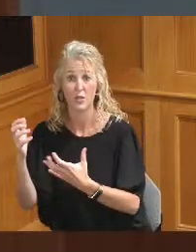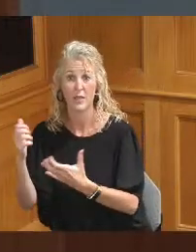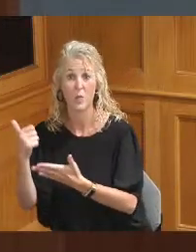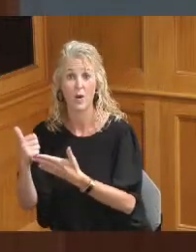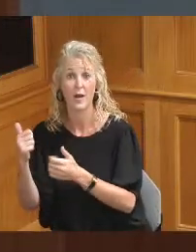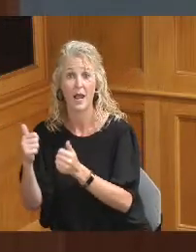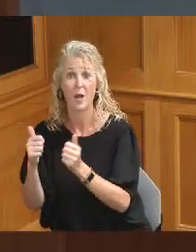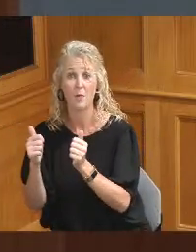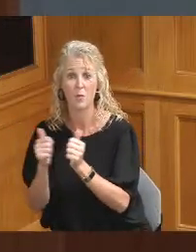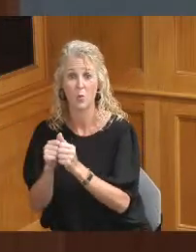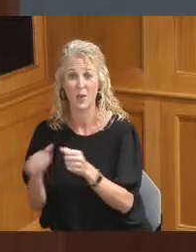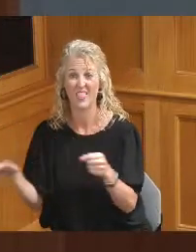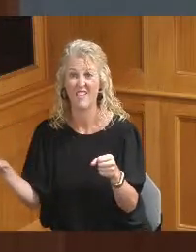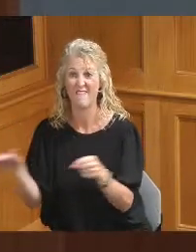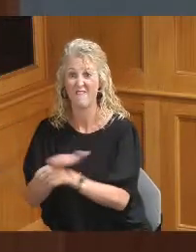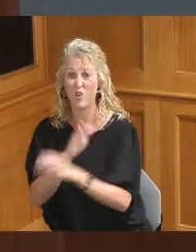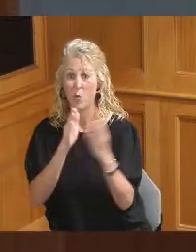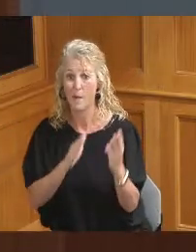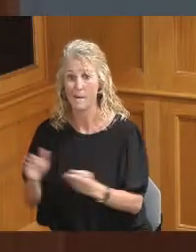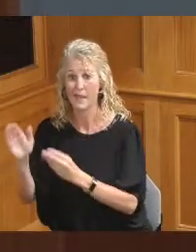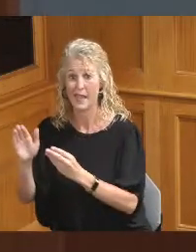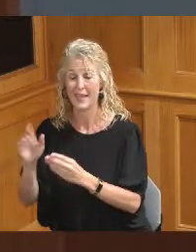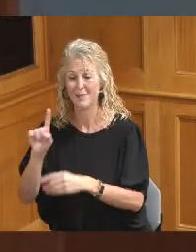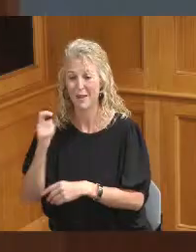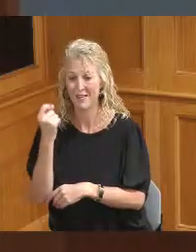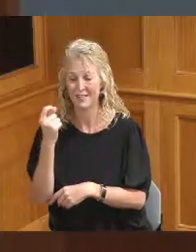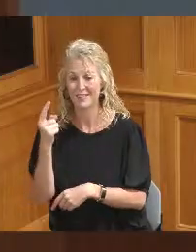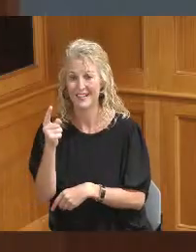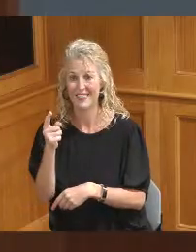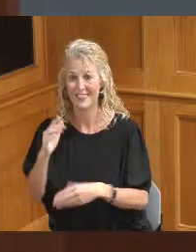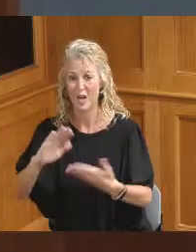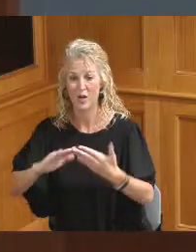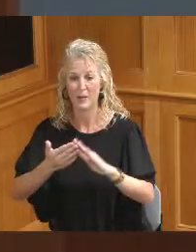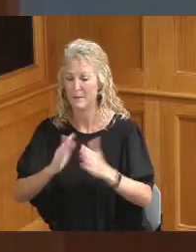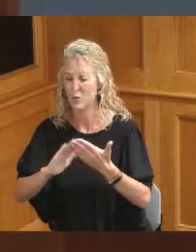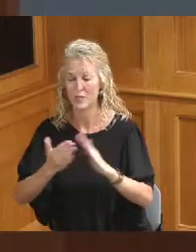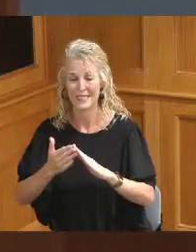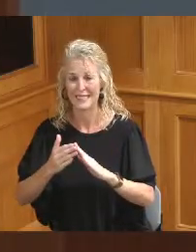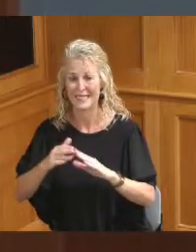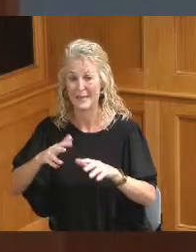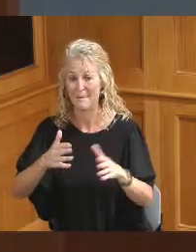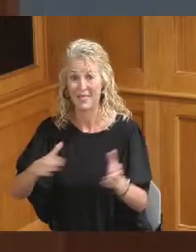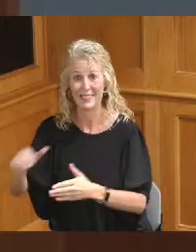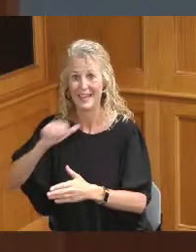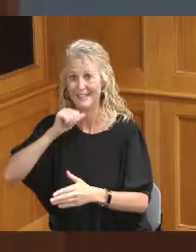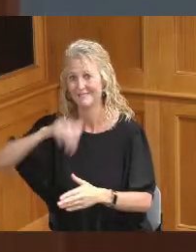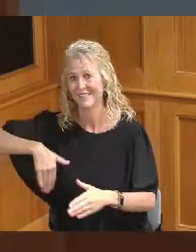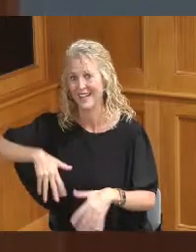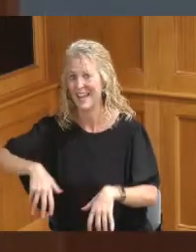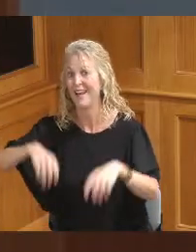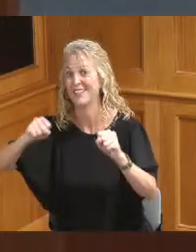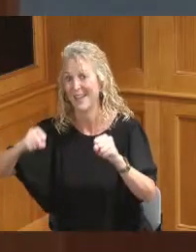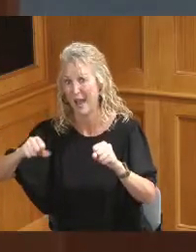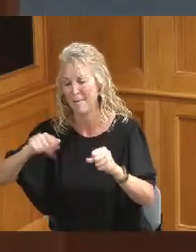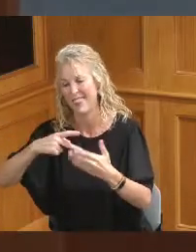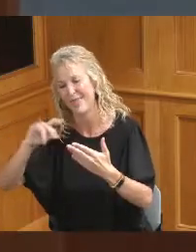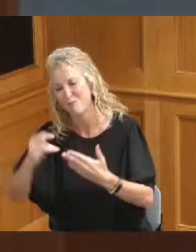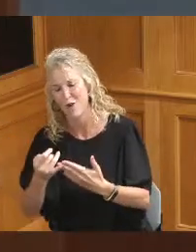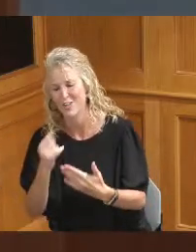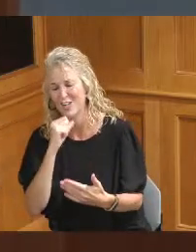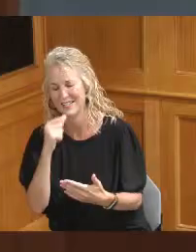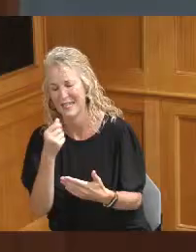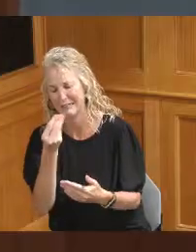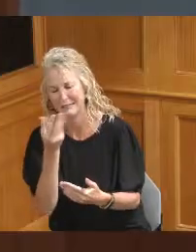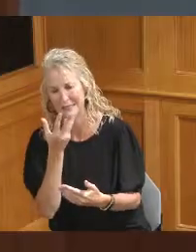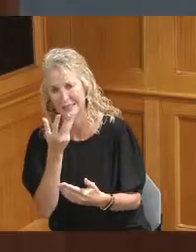their comprehensive plan, and it had not been adopted yet, and they really didn't identify specific projects. Okay. And one thing I wanted to mention as